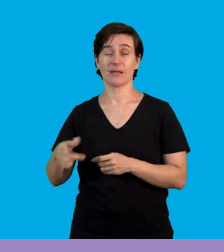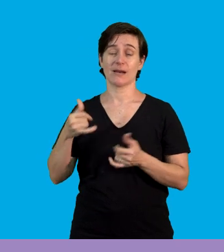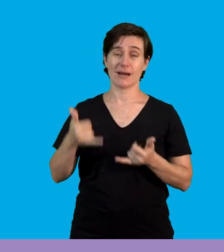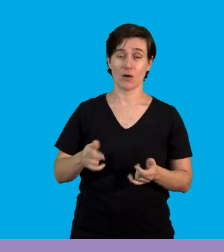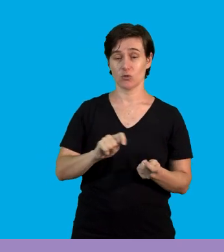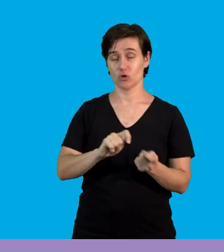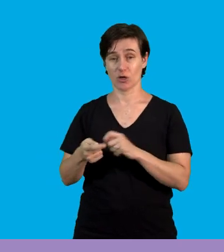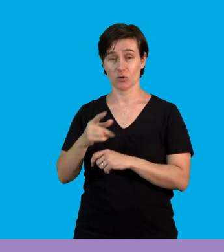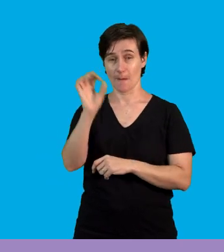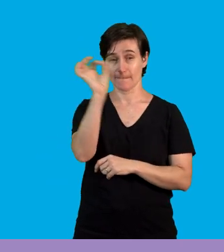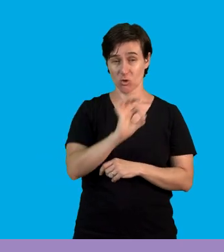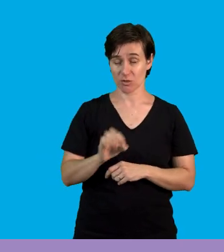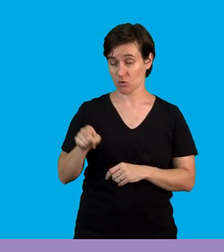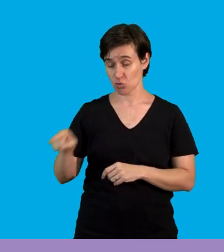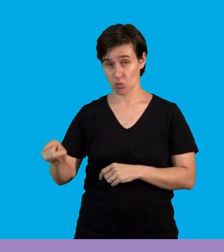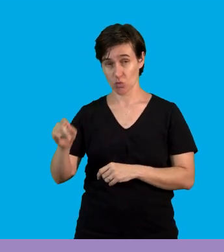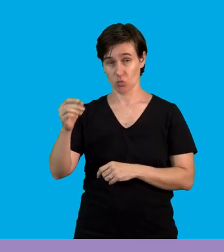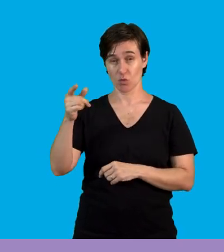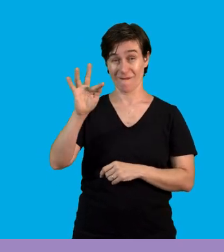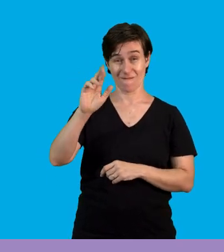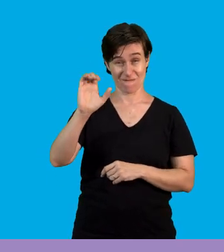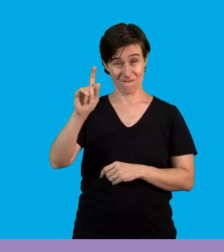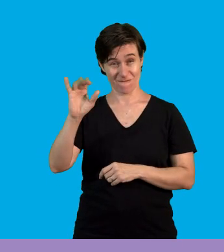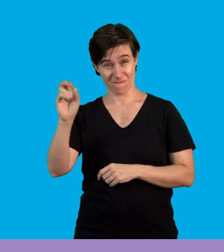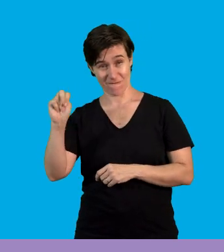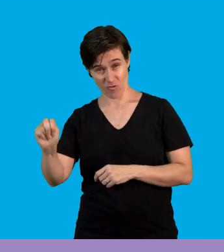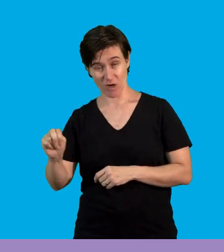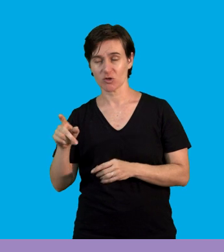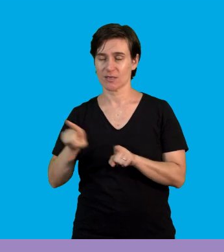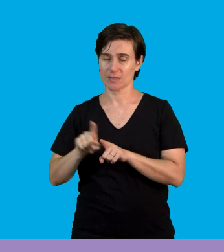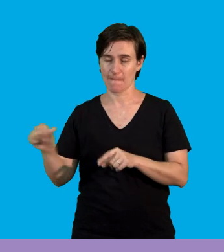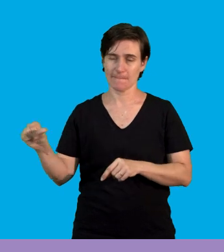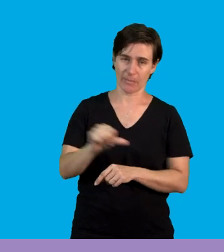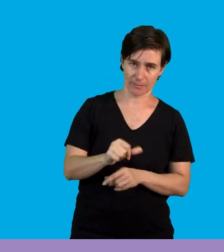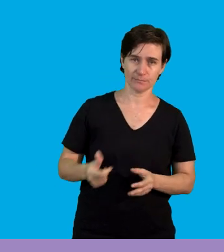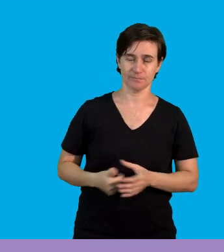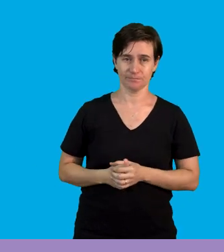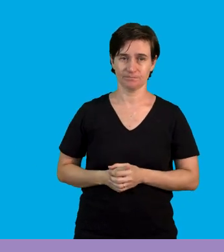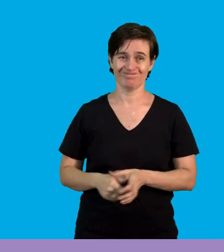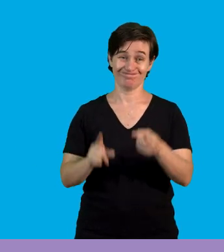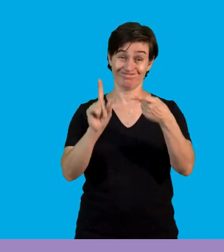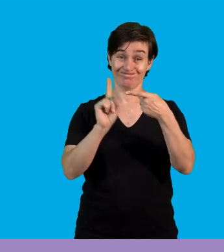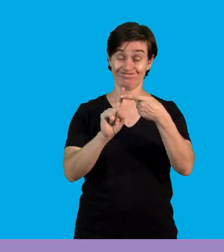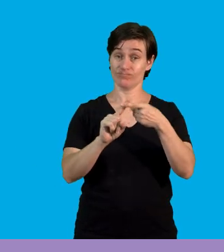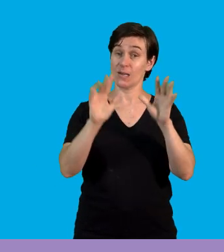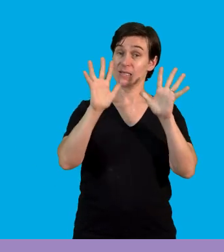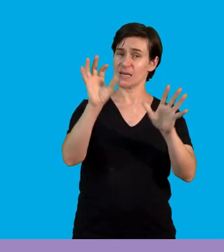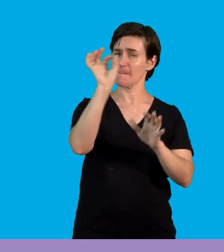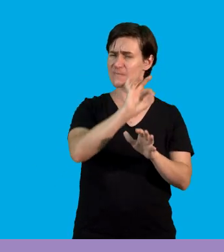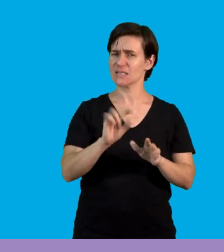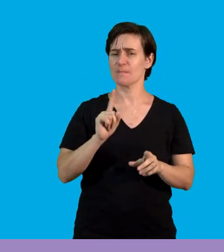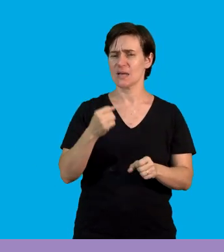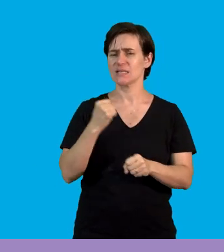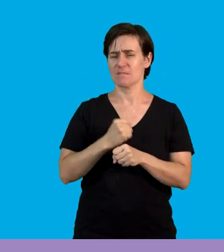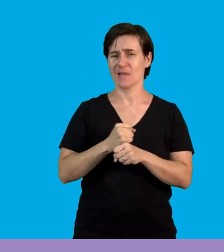be percentages converted to fractions and vice versa. The first one is 10%